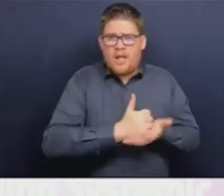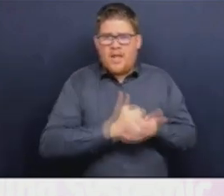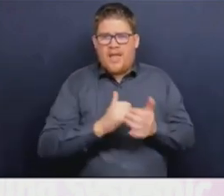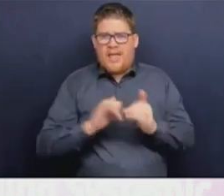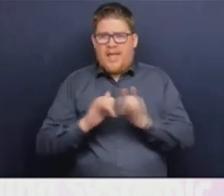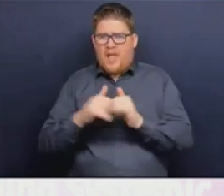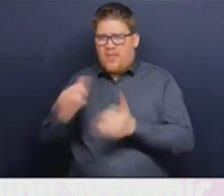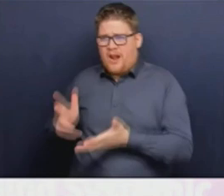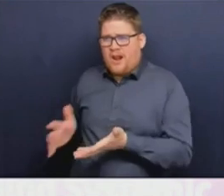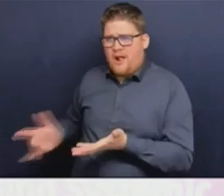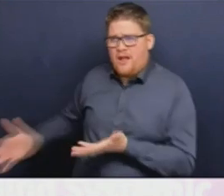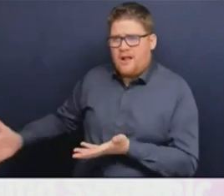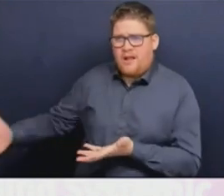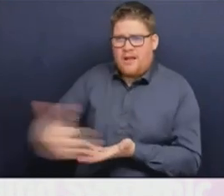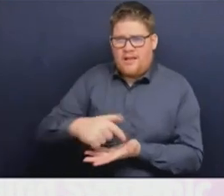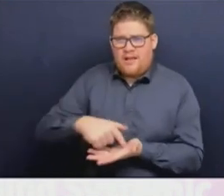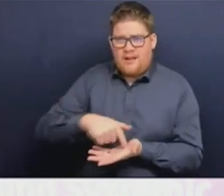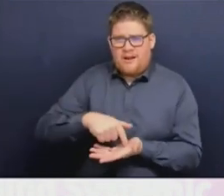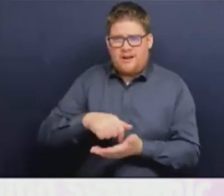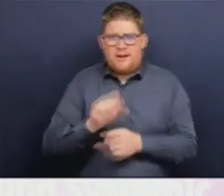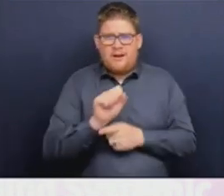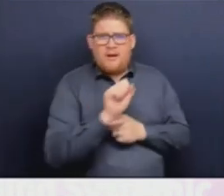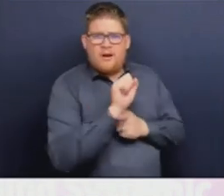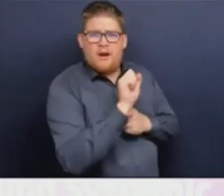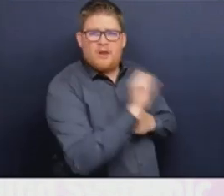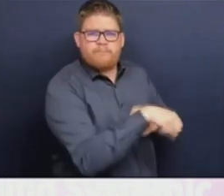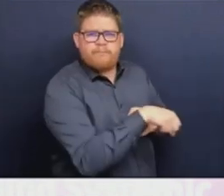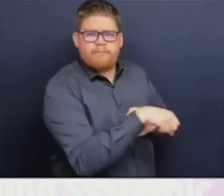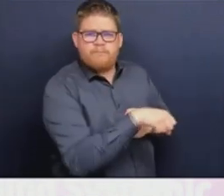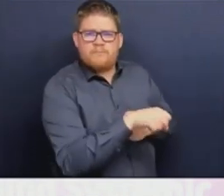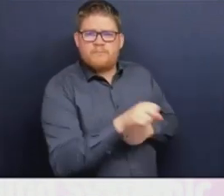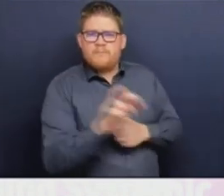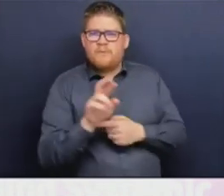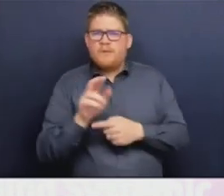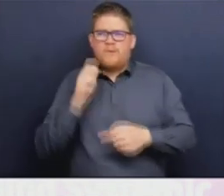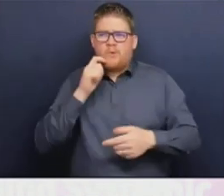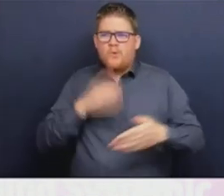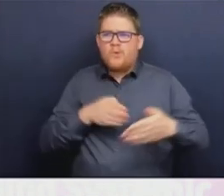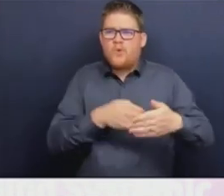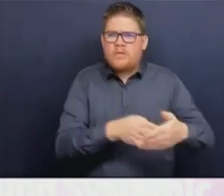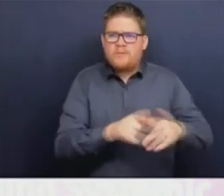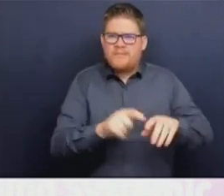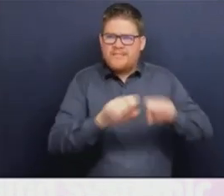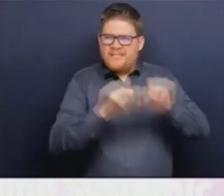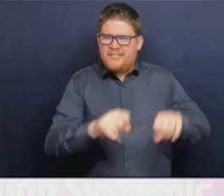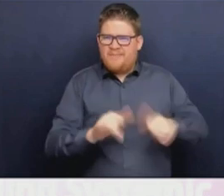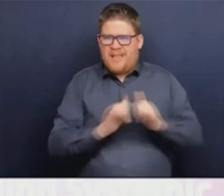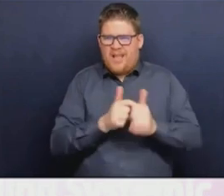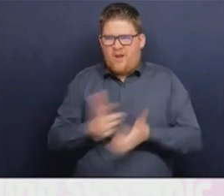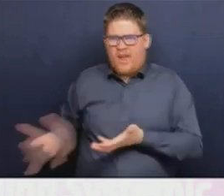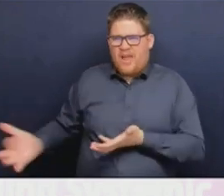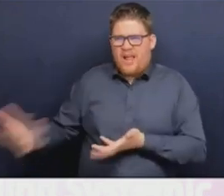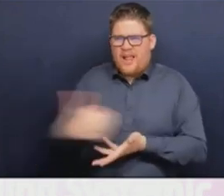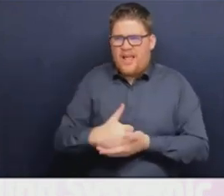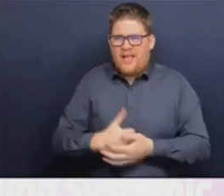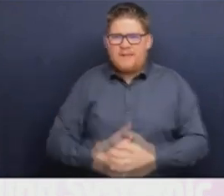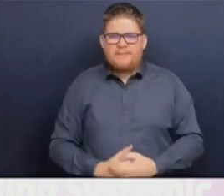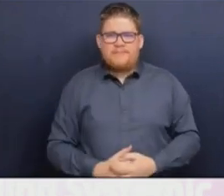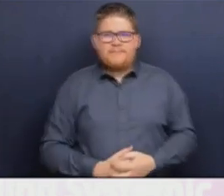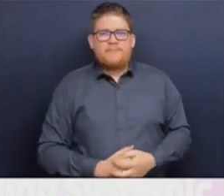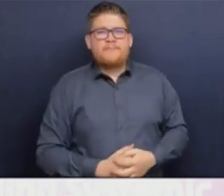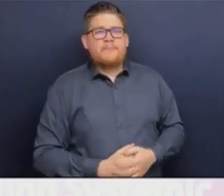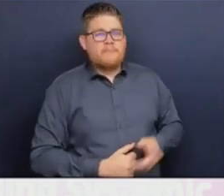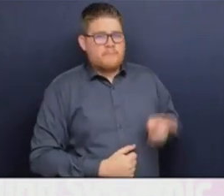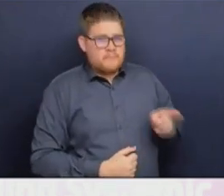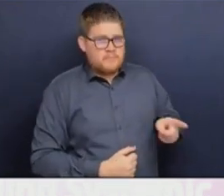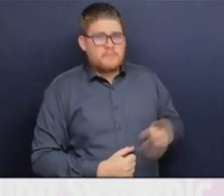to be used to do that? Well, I'd like to just pause for a minute on the Royal BC Museum and the leadership